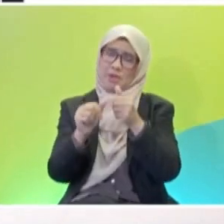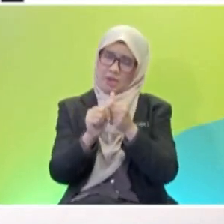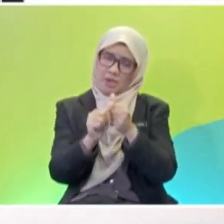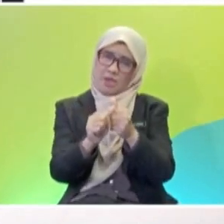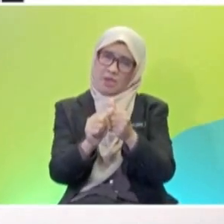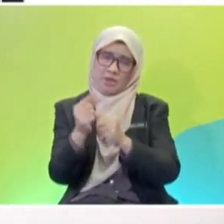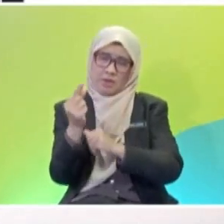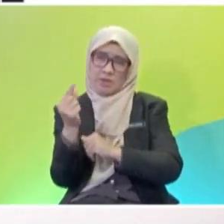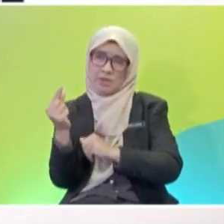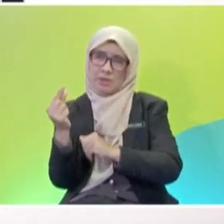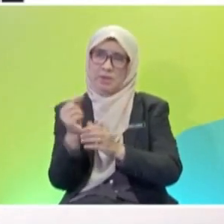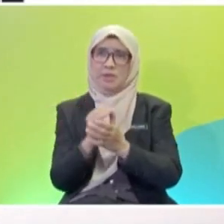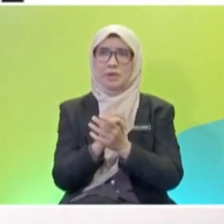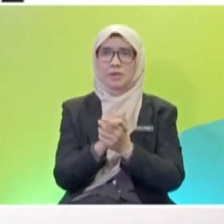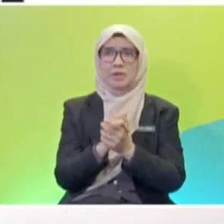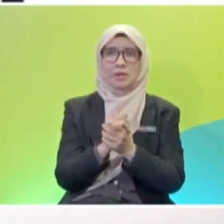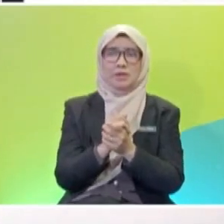Am I really influenced?